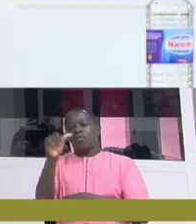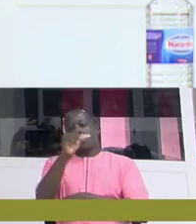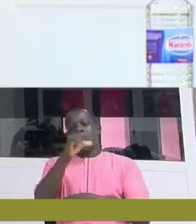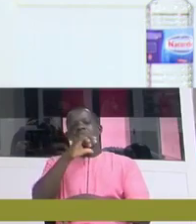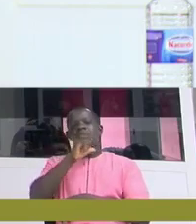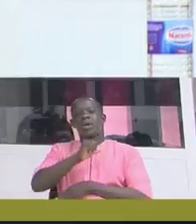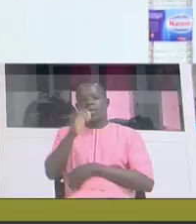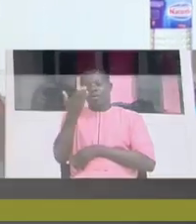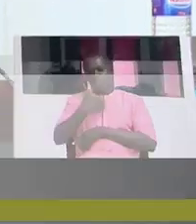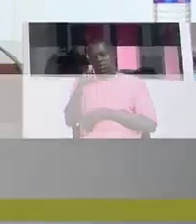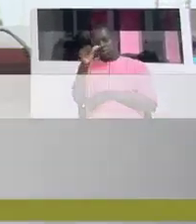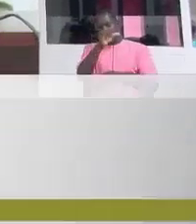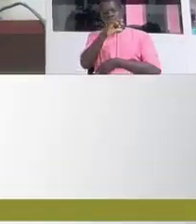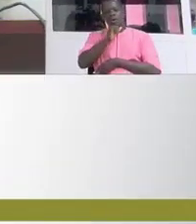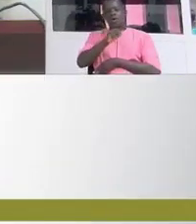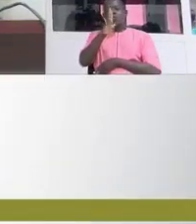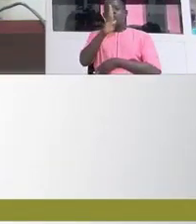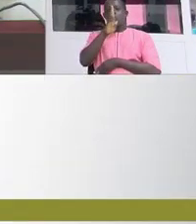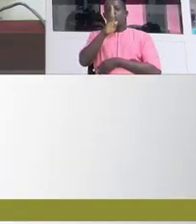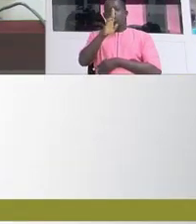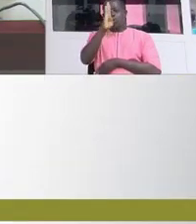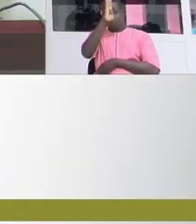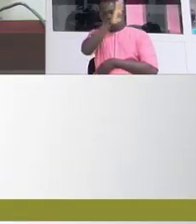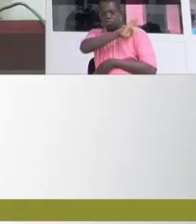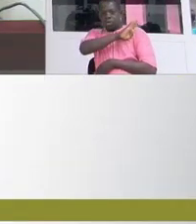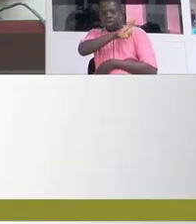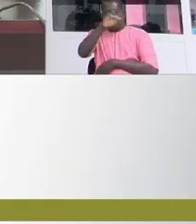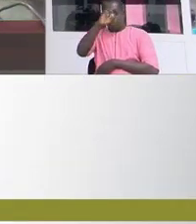came to the Biam